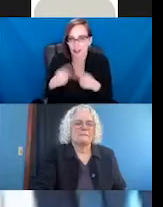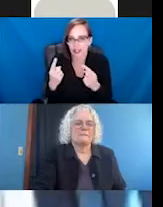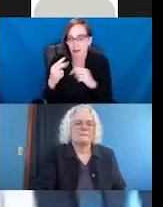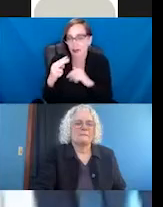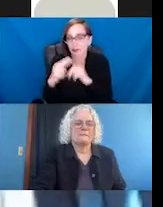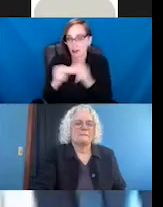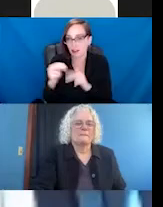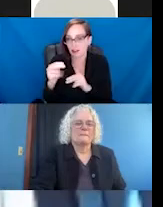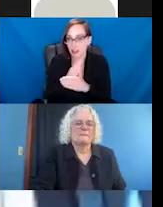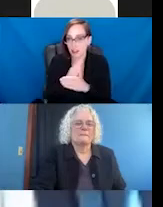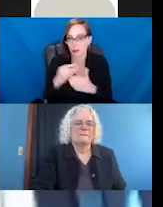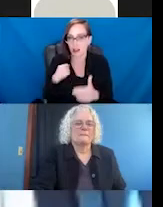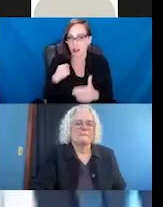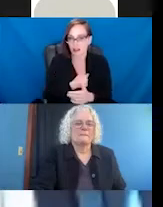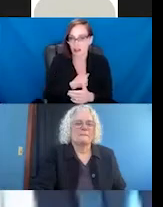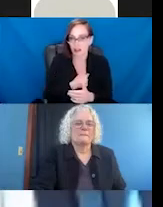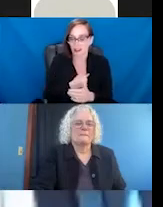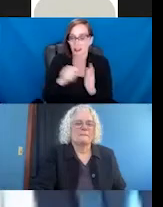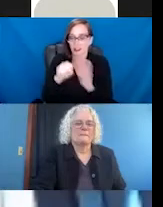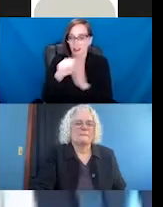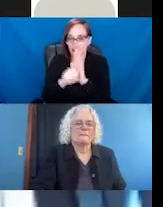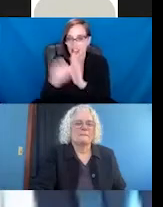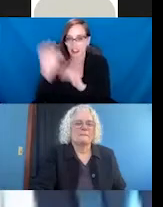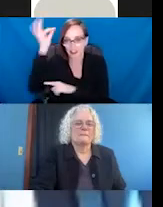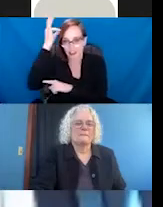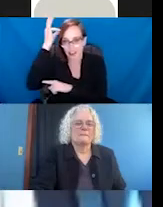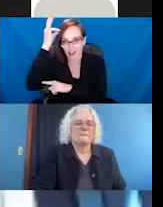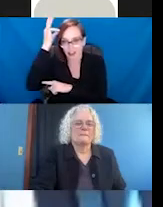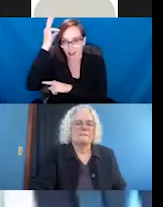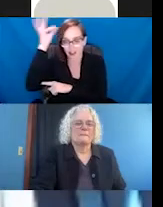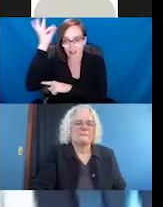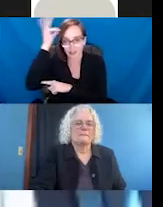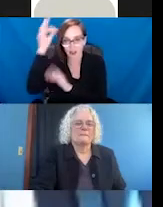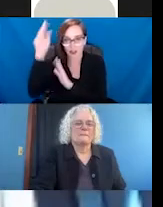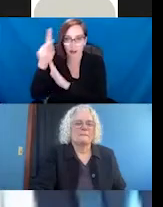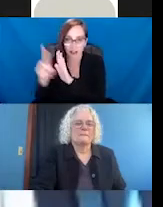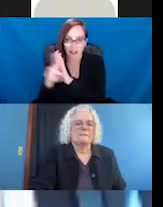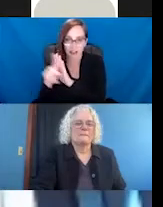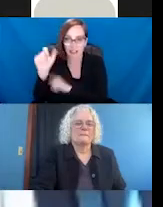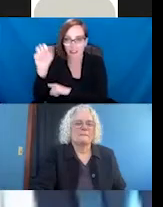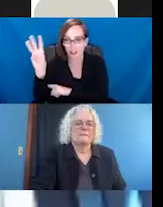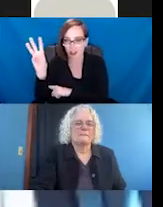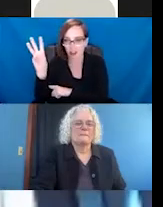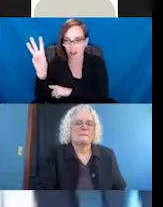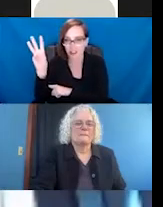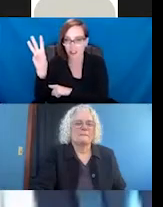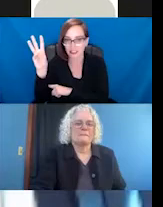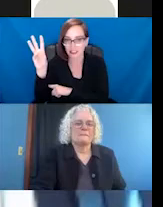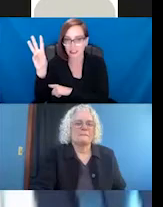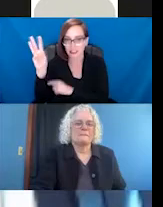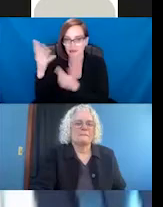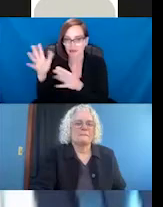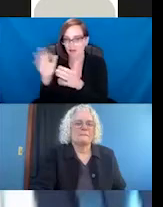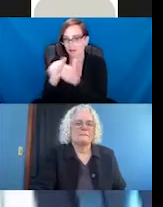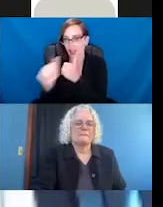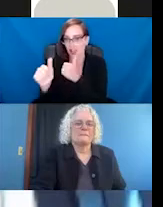and the federal policies and laws that have been passed throughout